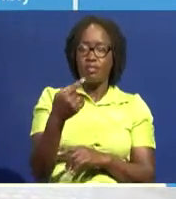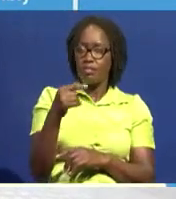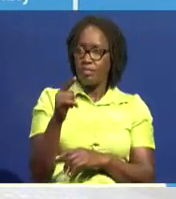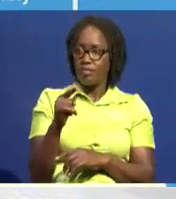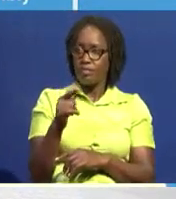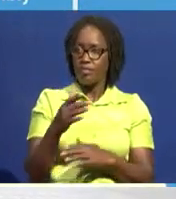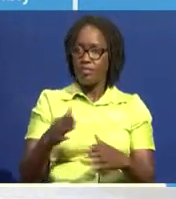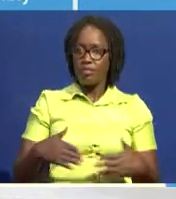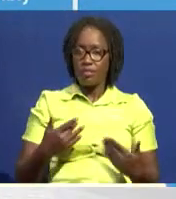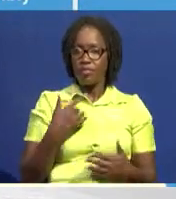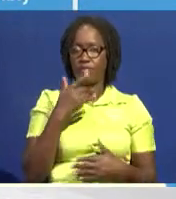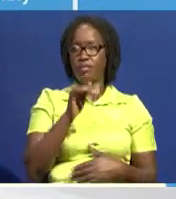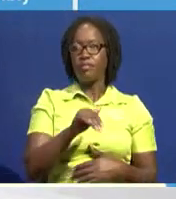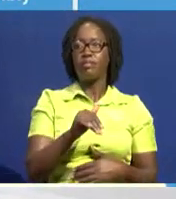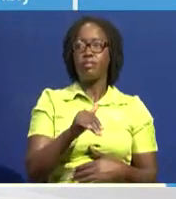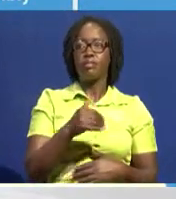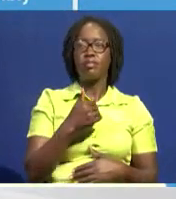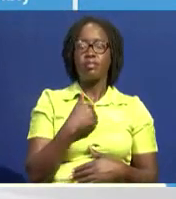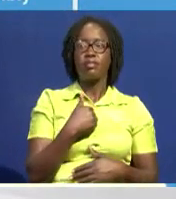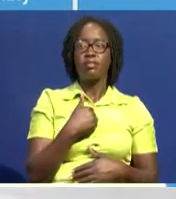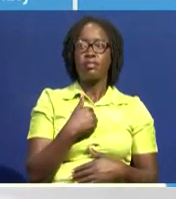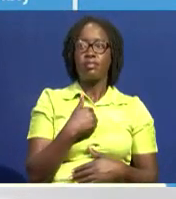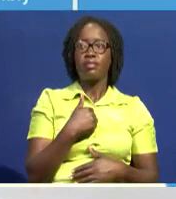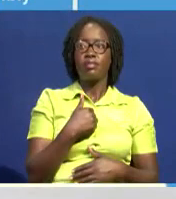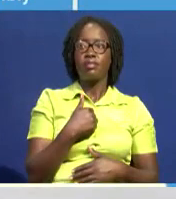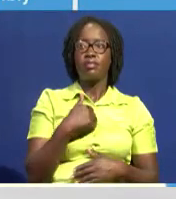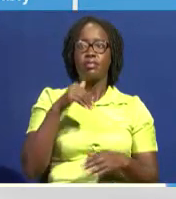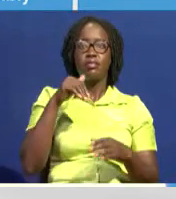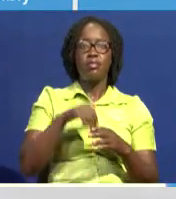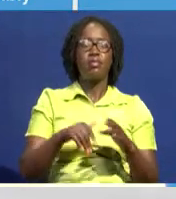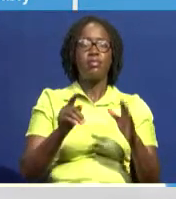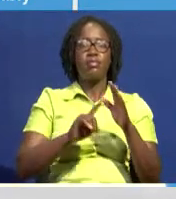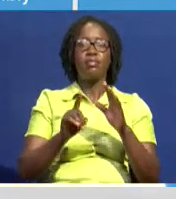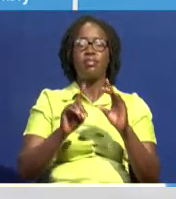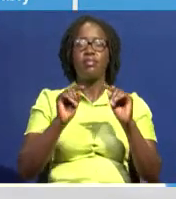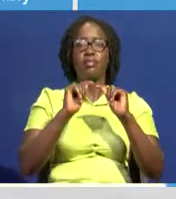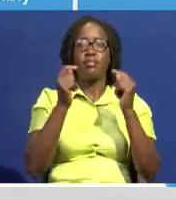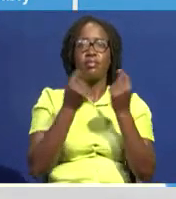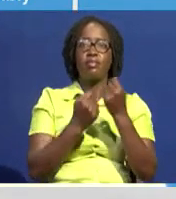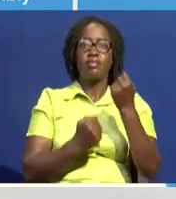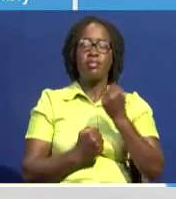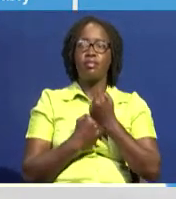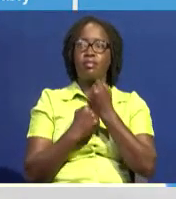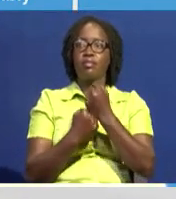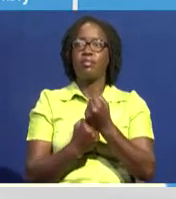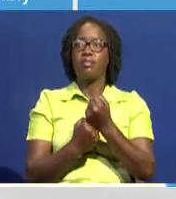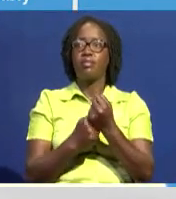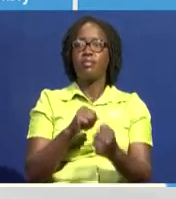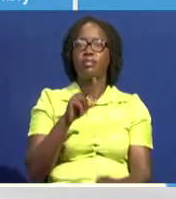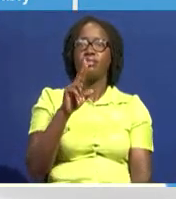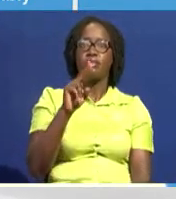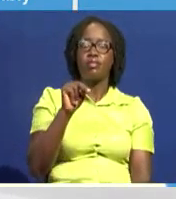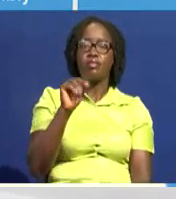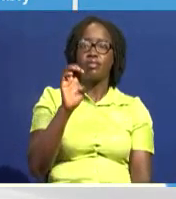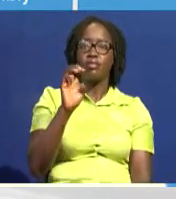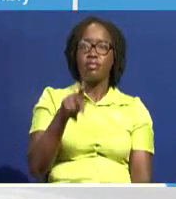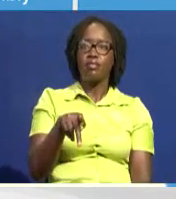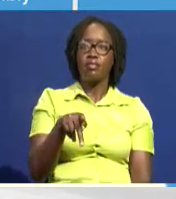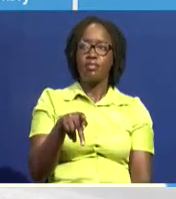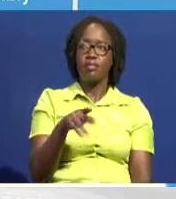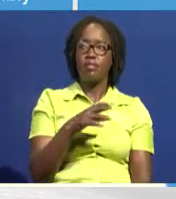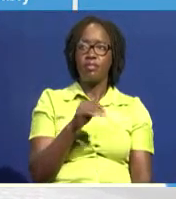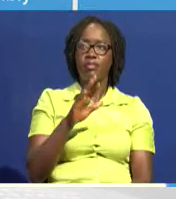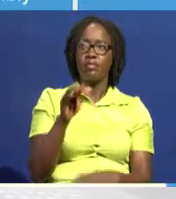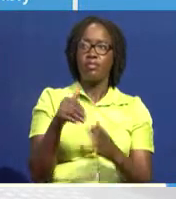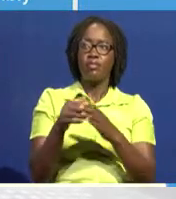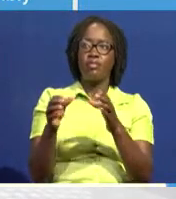pleased to note that we have set up an interministerial team to support UNEP and all